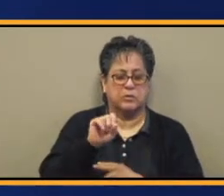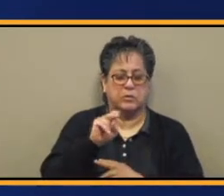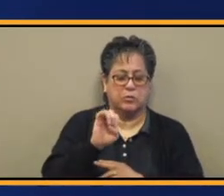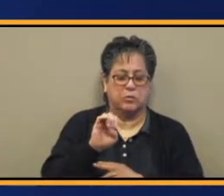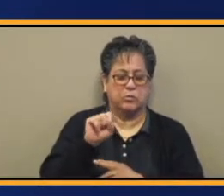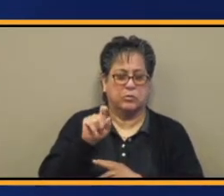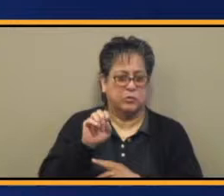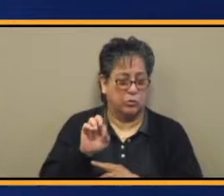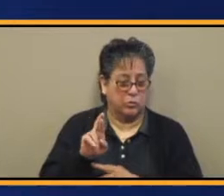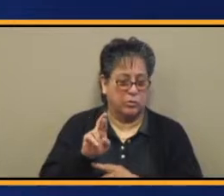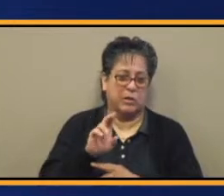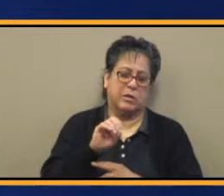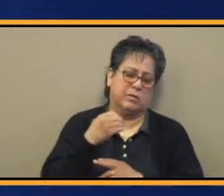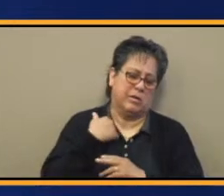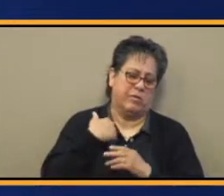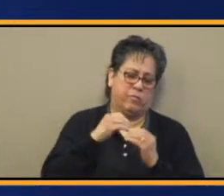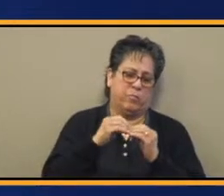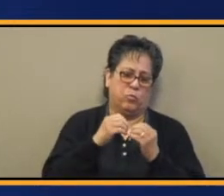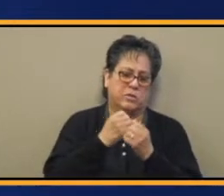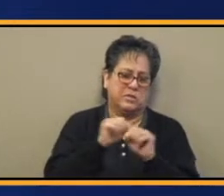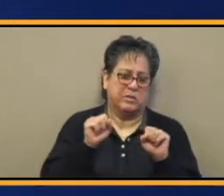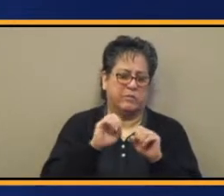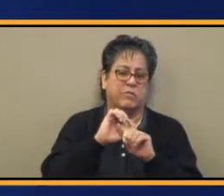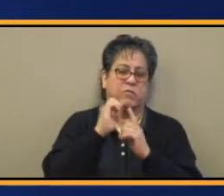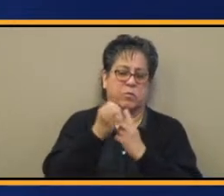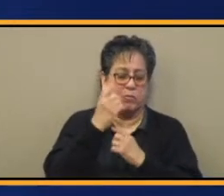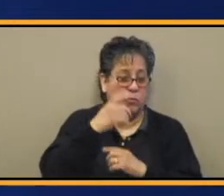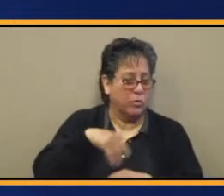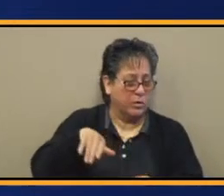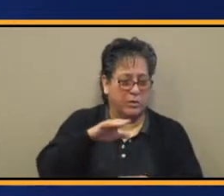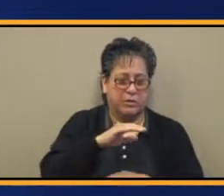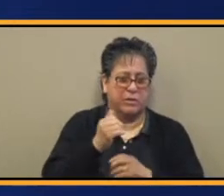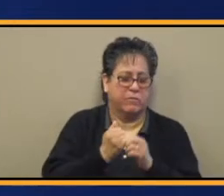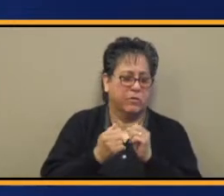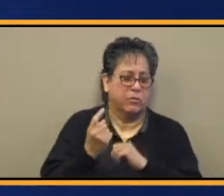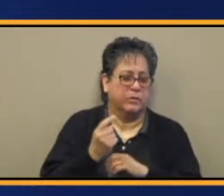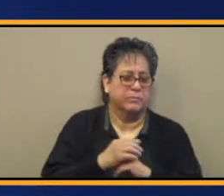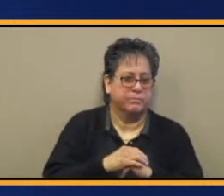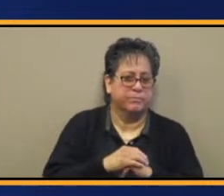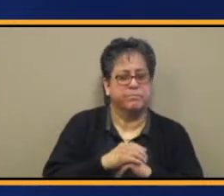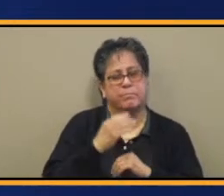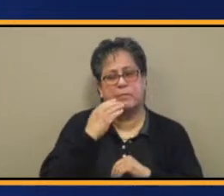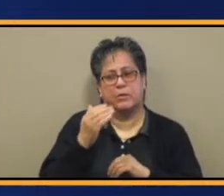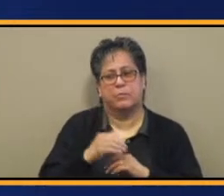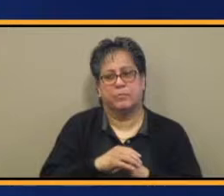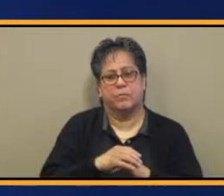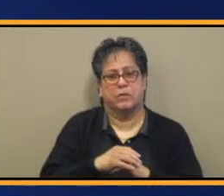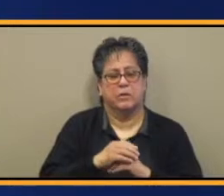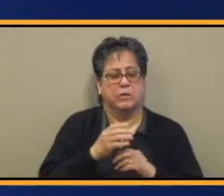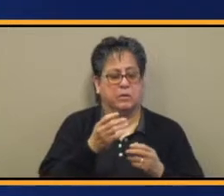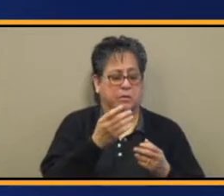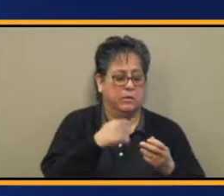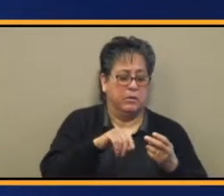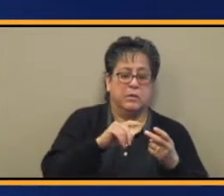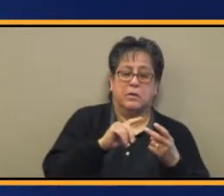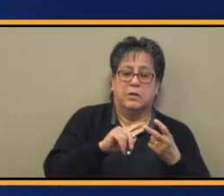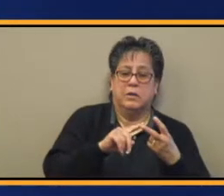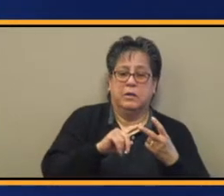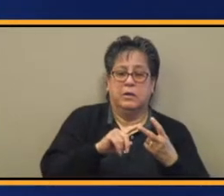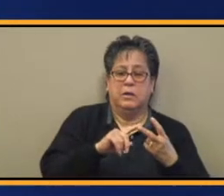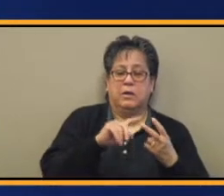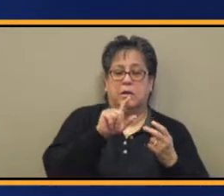and create a more safe and inclusive environment for all residents. Thank you. Thank you. The next speaker is Ellen